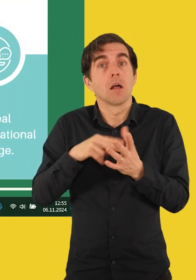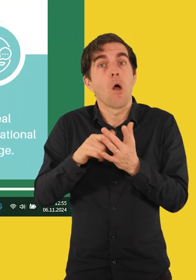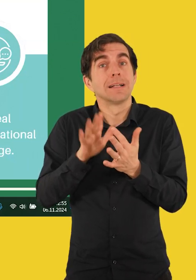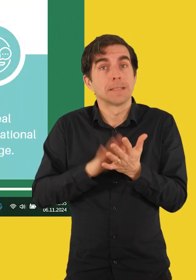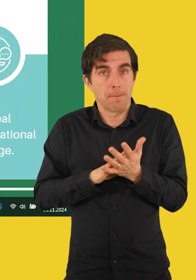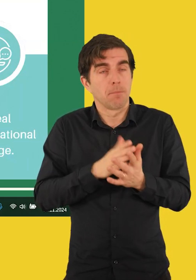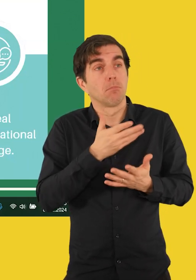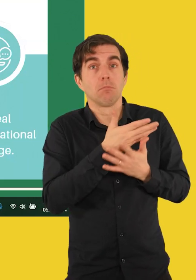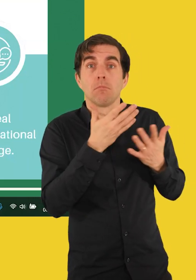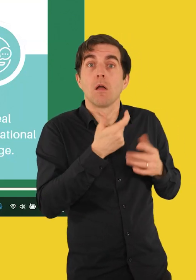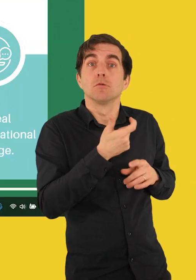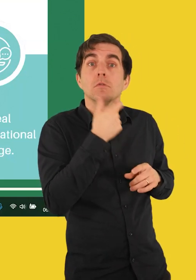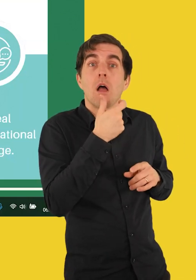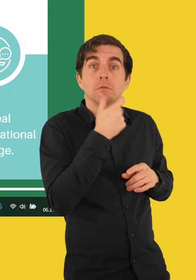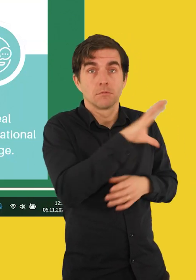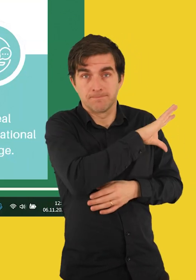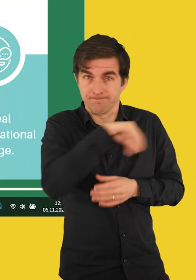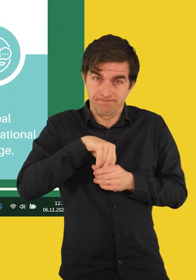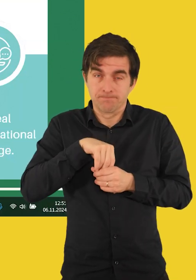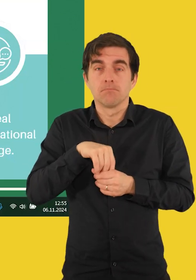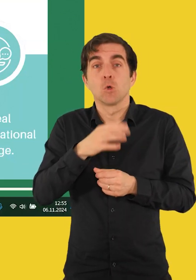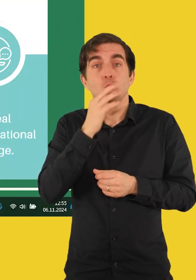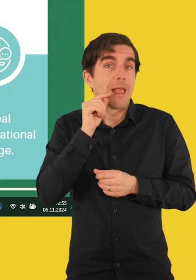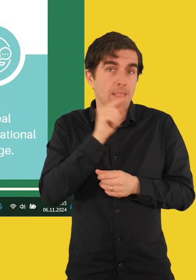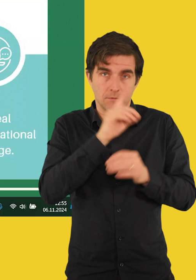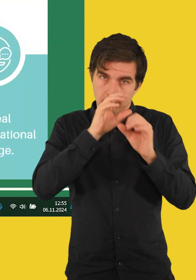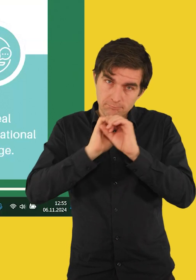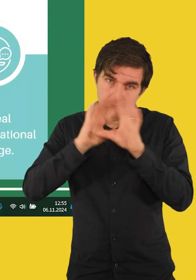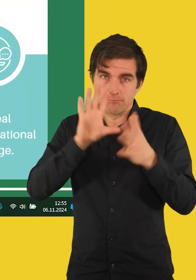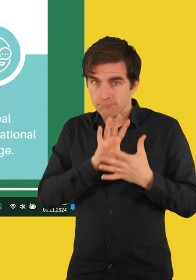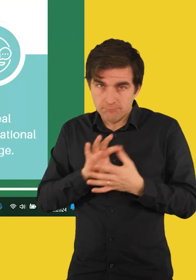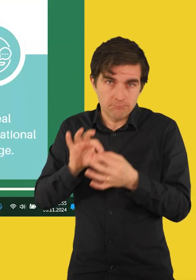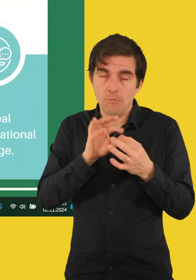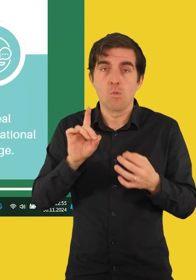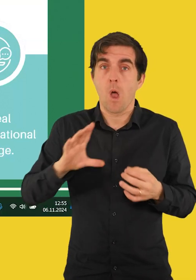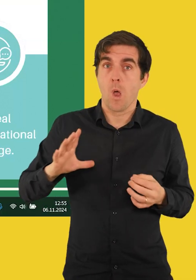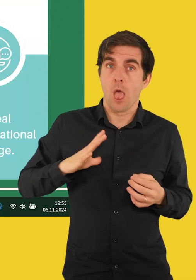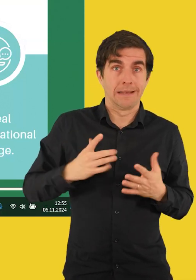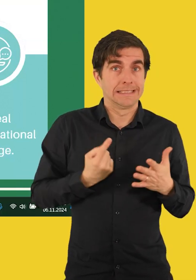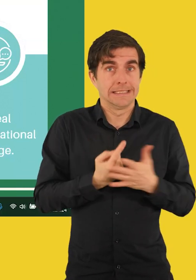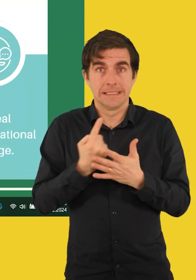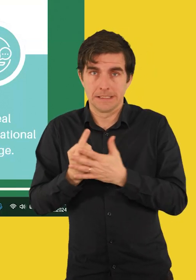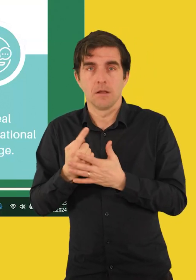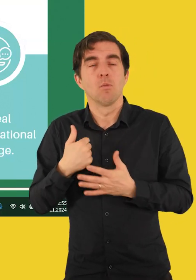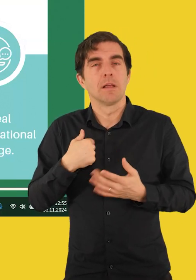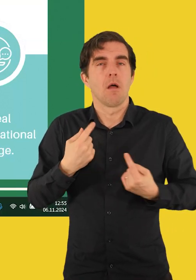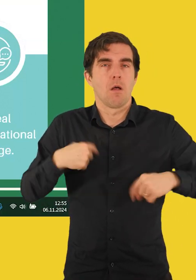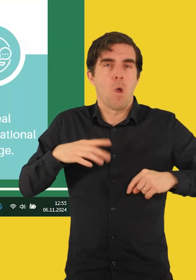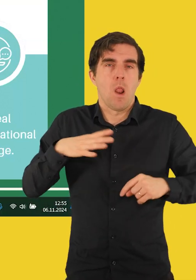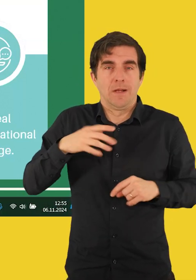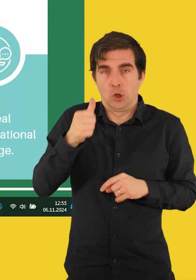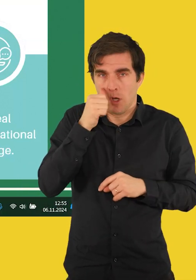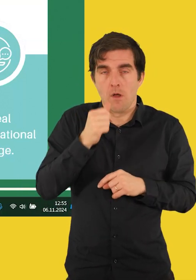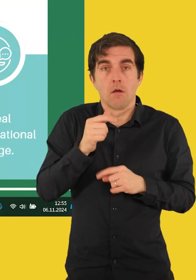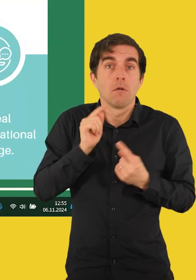in Bad Nauheim, to use it as a vision for connecting things that are already happening, because we